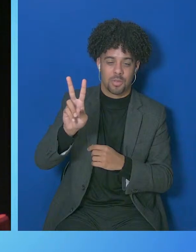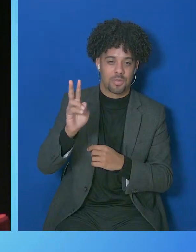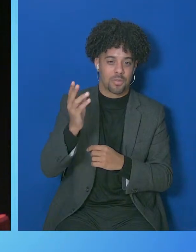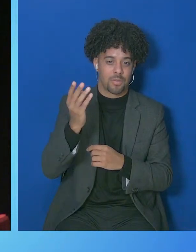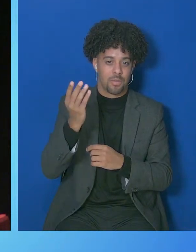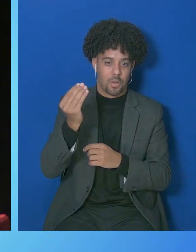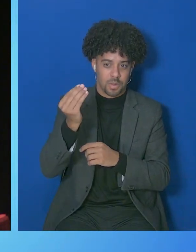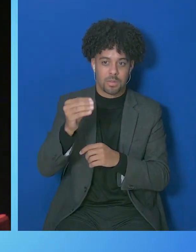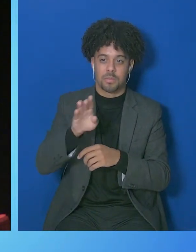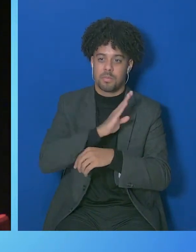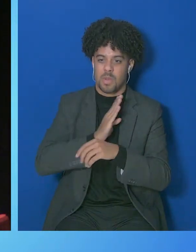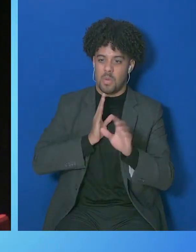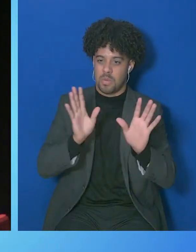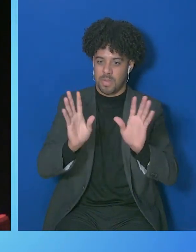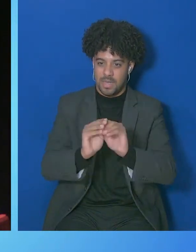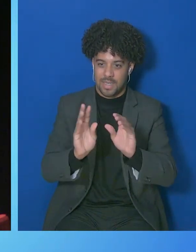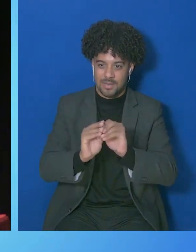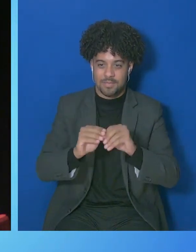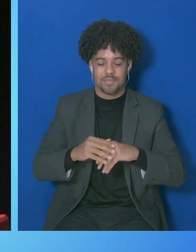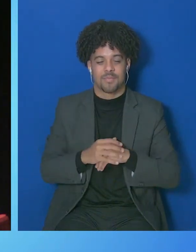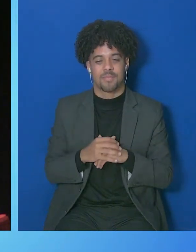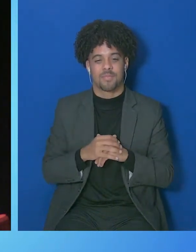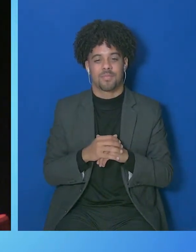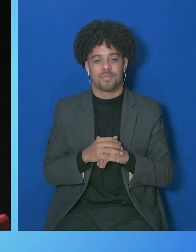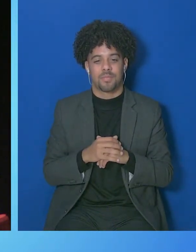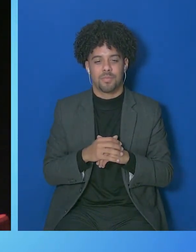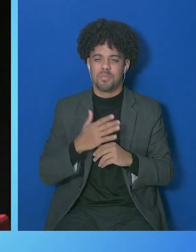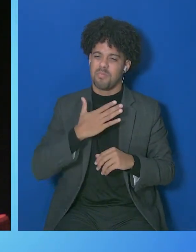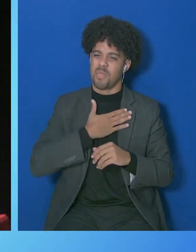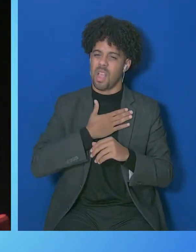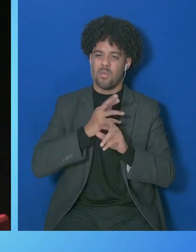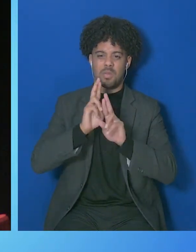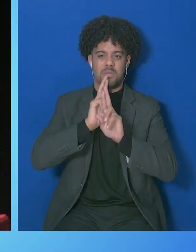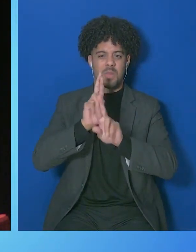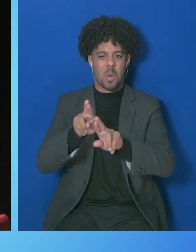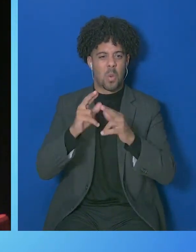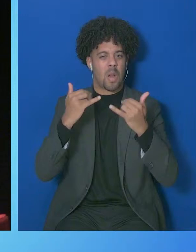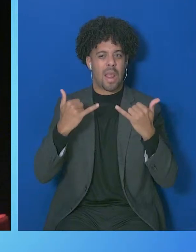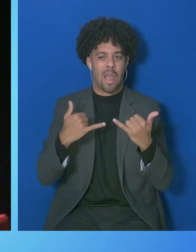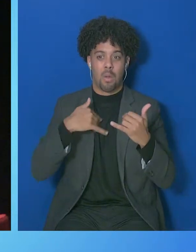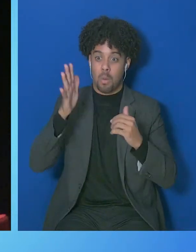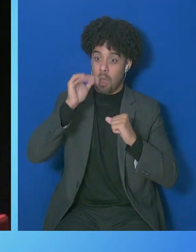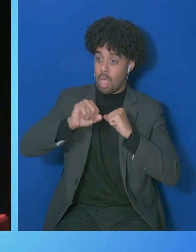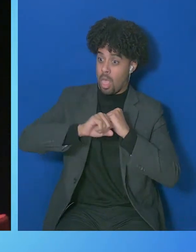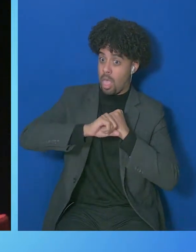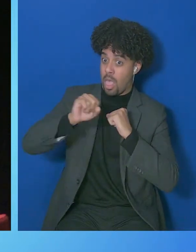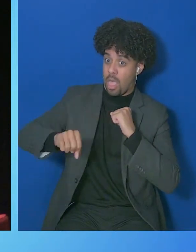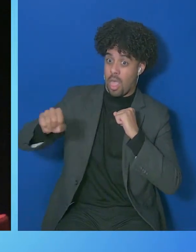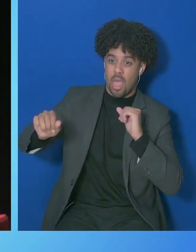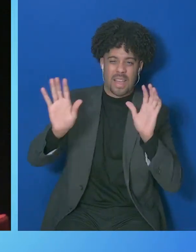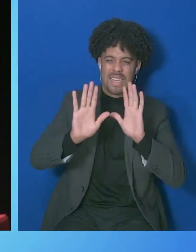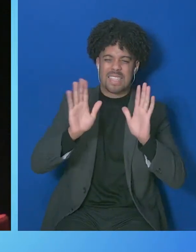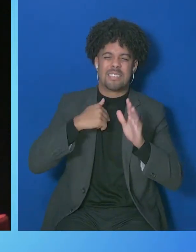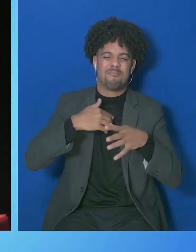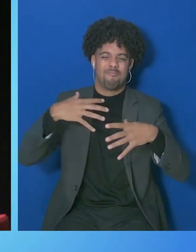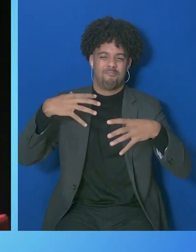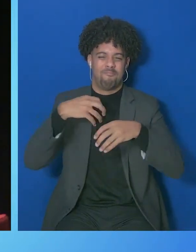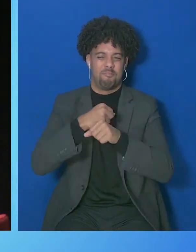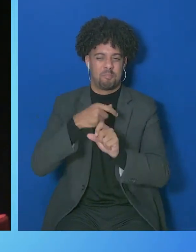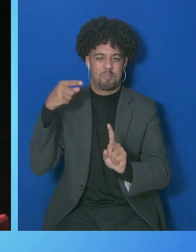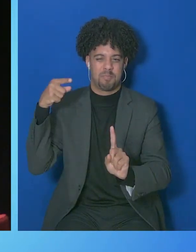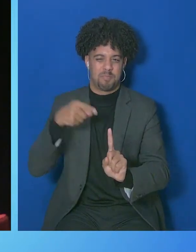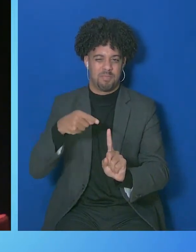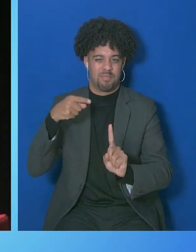I'm just going to give a brief report this evening because you've already listened to 2 presentations